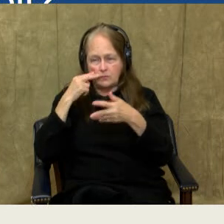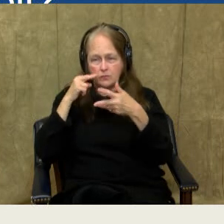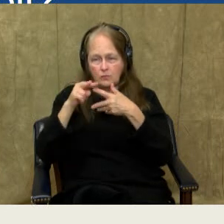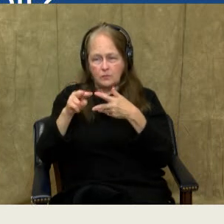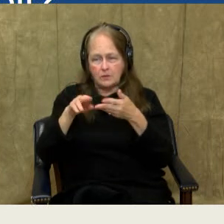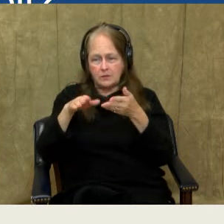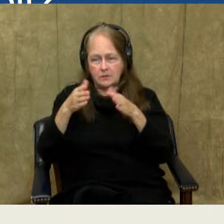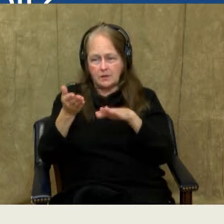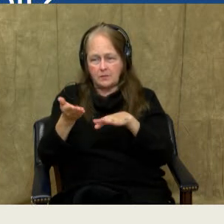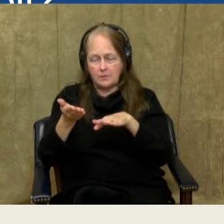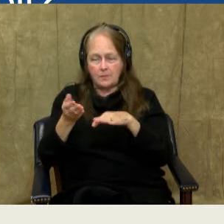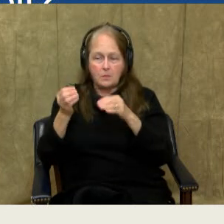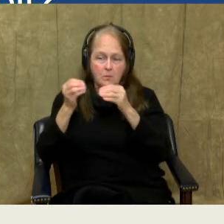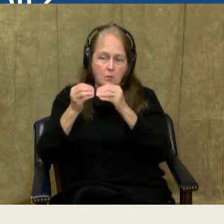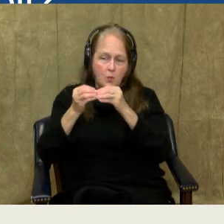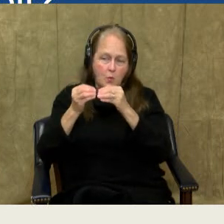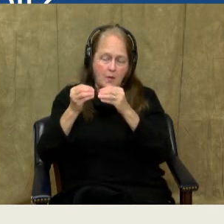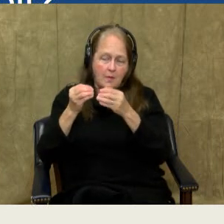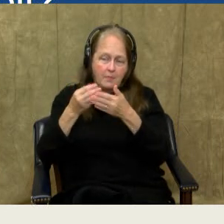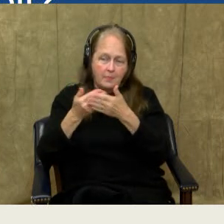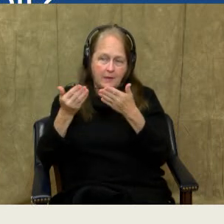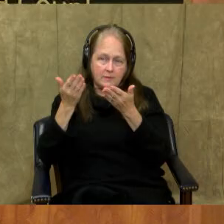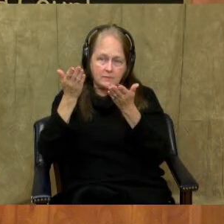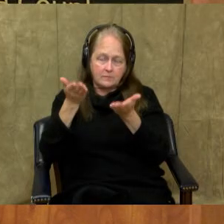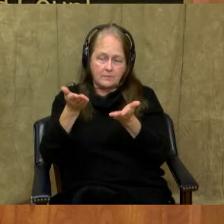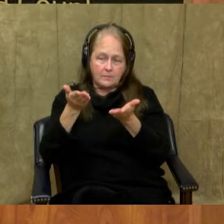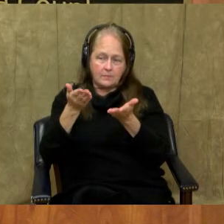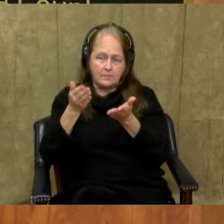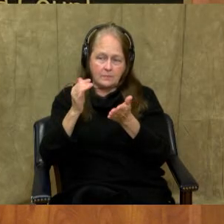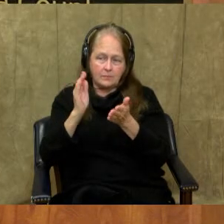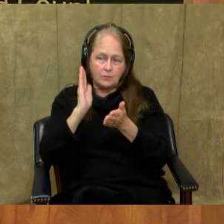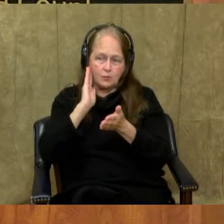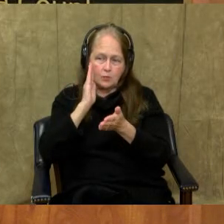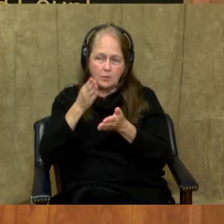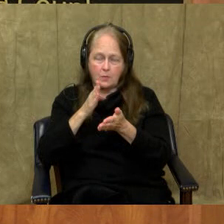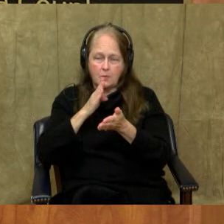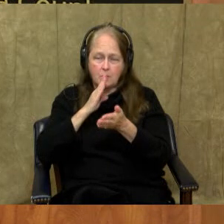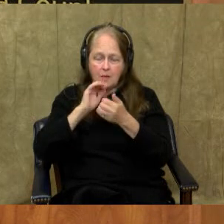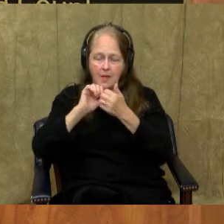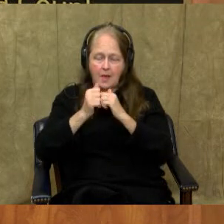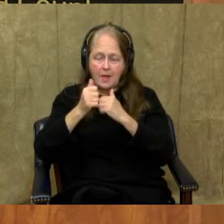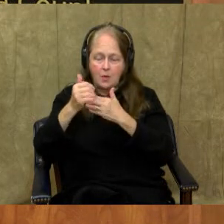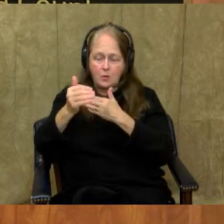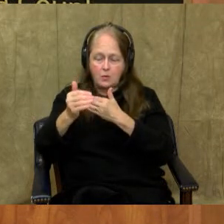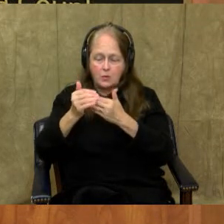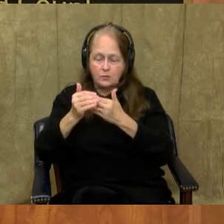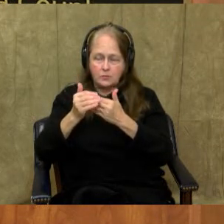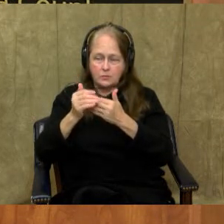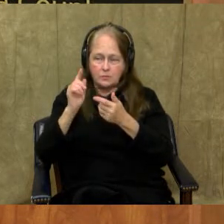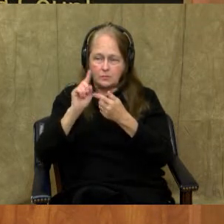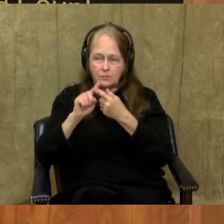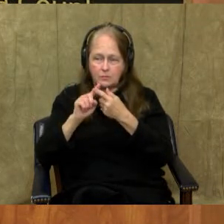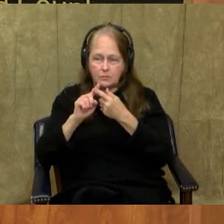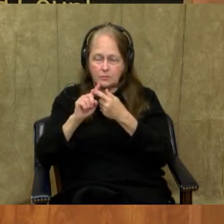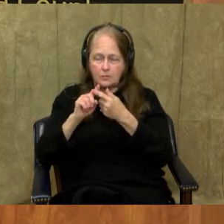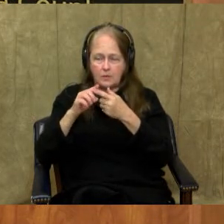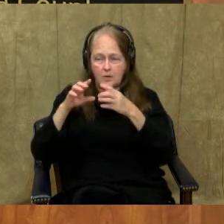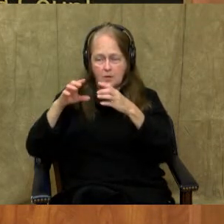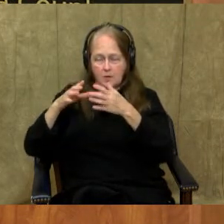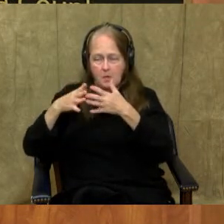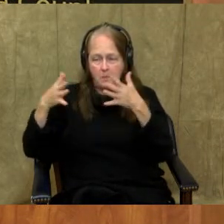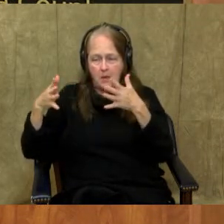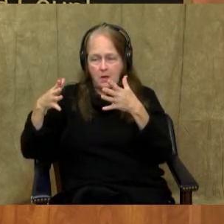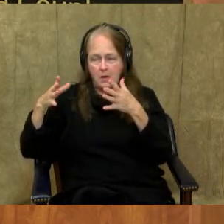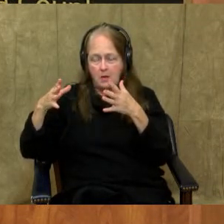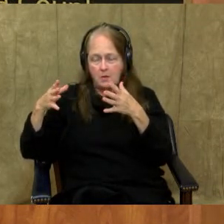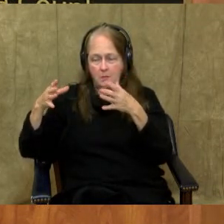death toll? There may be other factors, right? The factors could be how close proximity it was to a populated area,